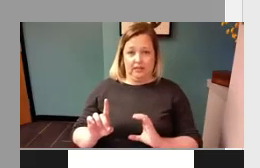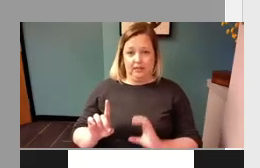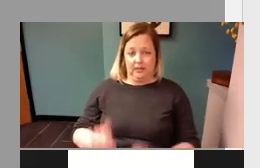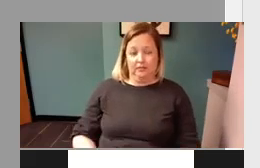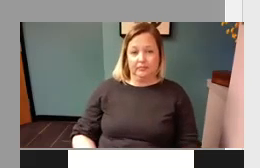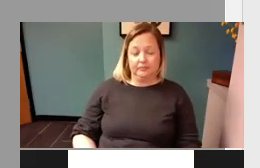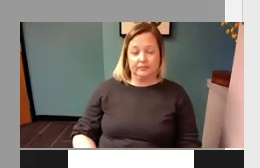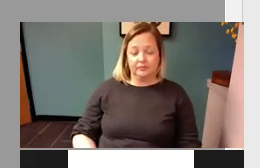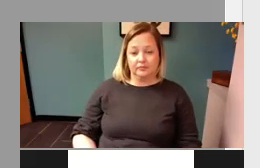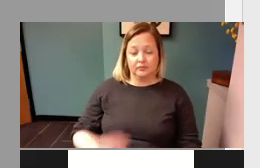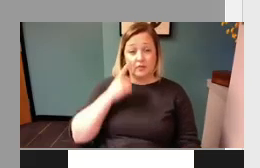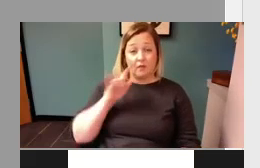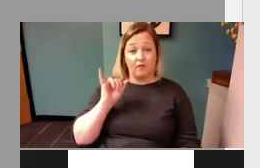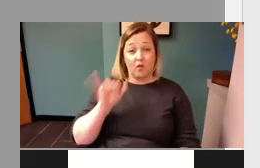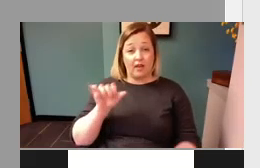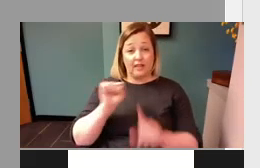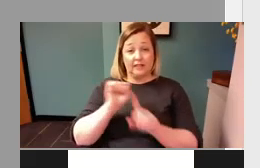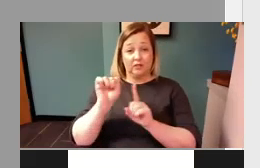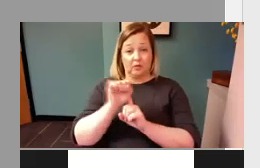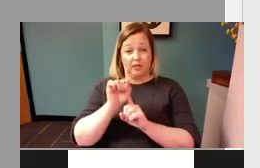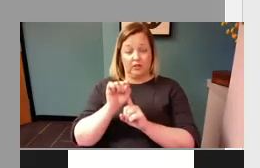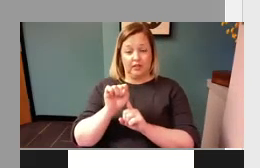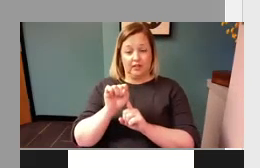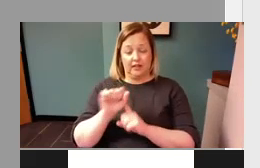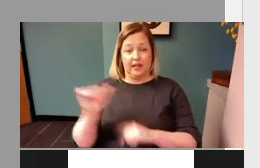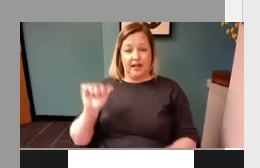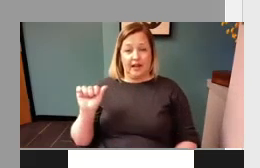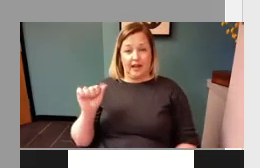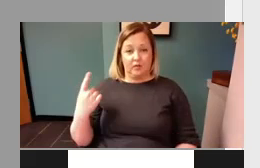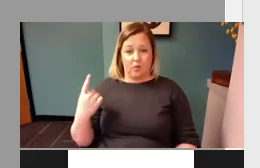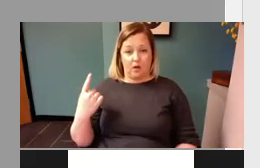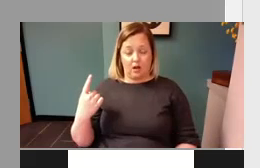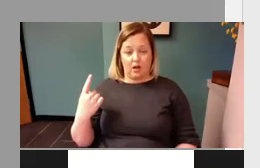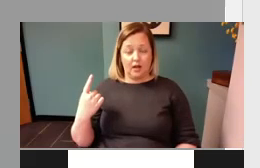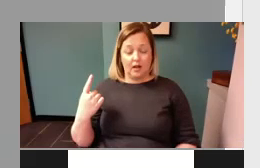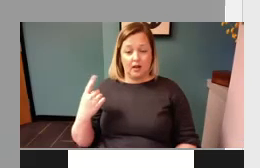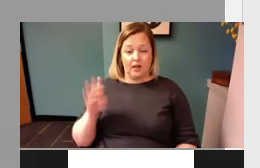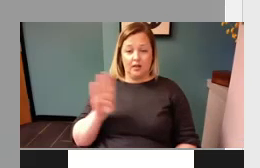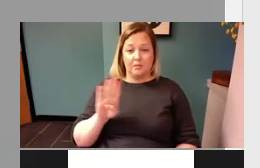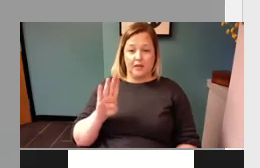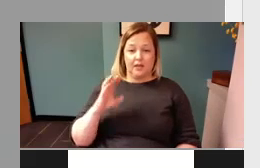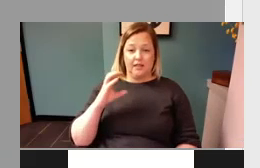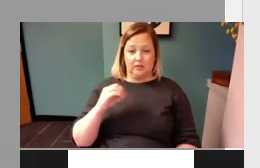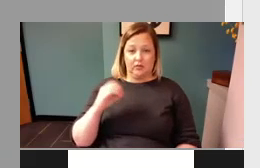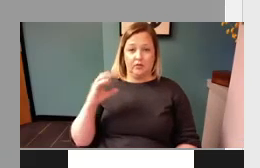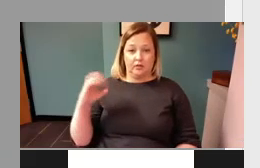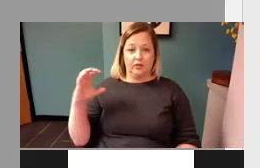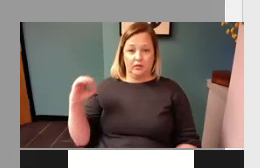So in that scenario, A would be 1, B would be 0, 0, 0. Yep, you're